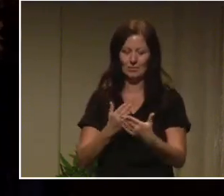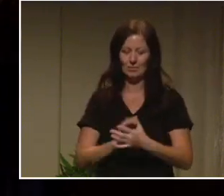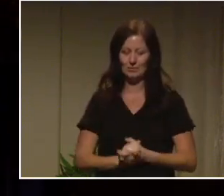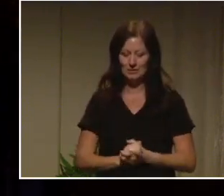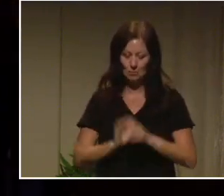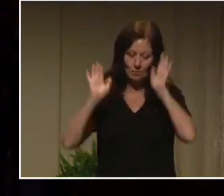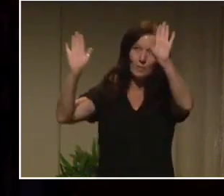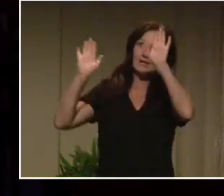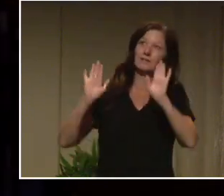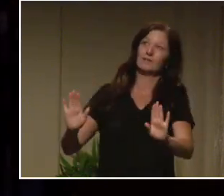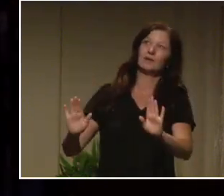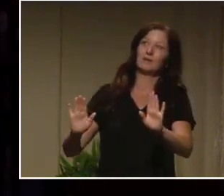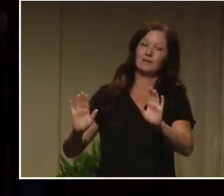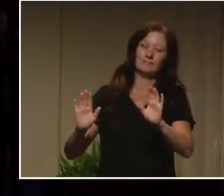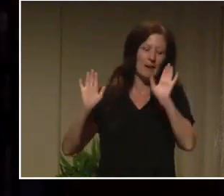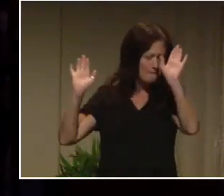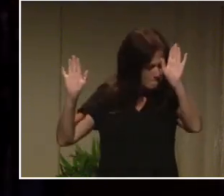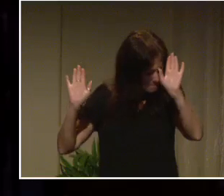Wonderful, awesome God,